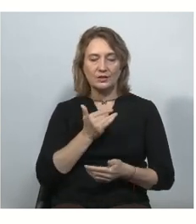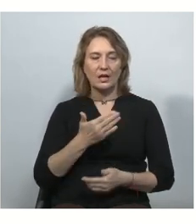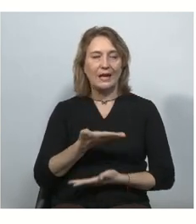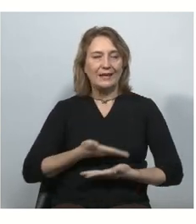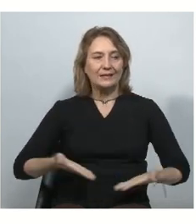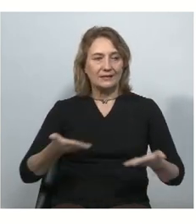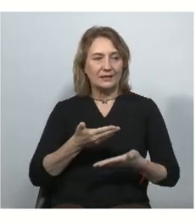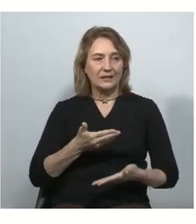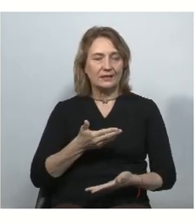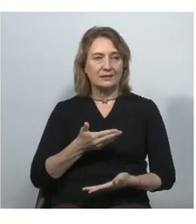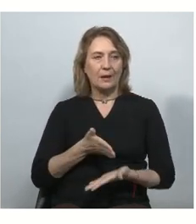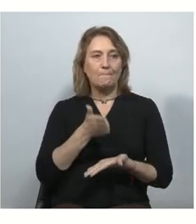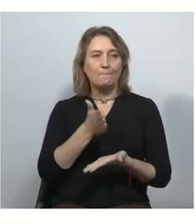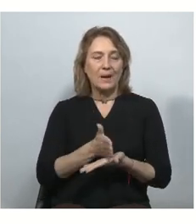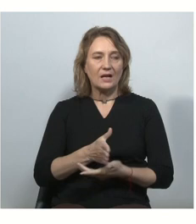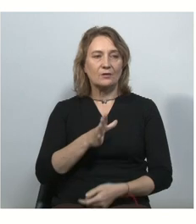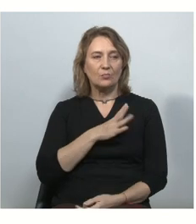habit, and